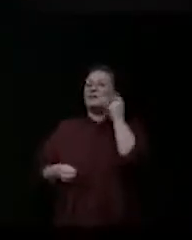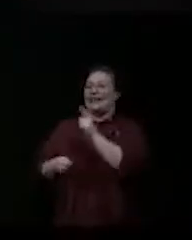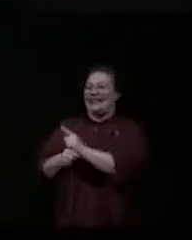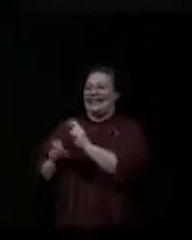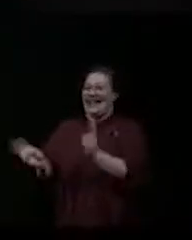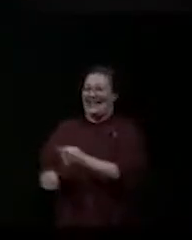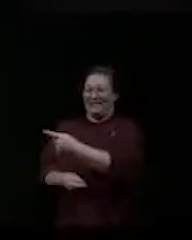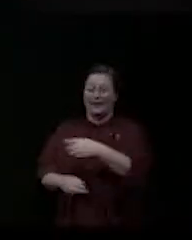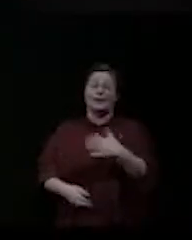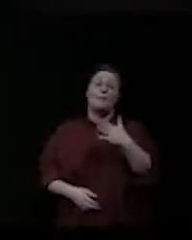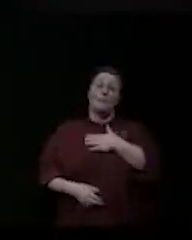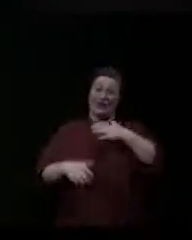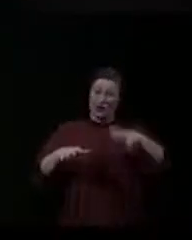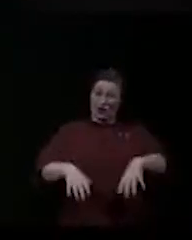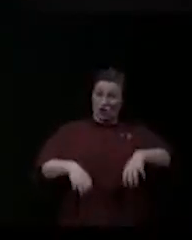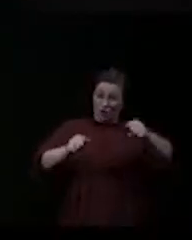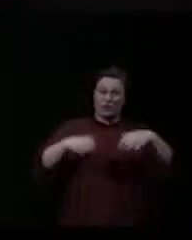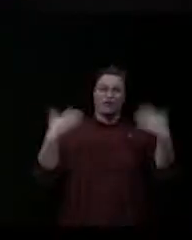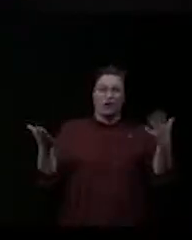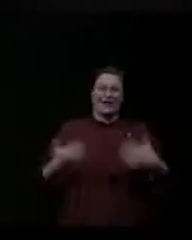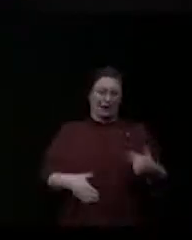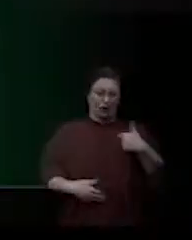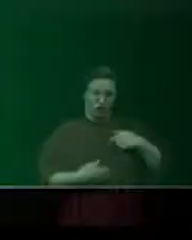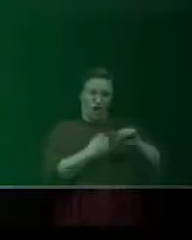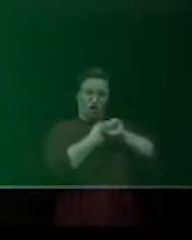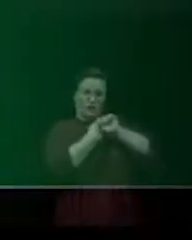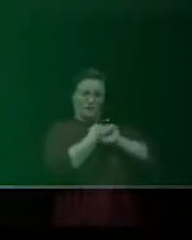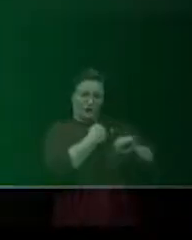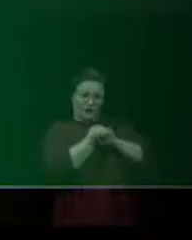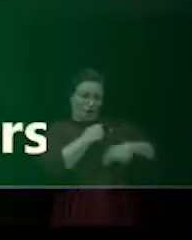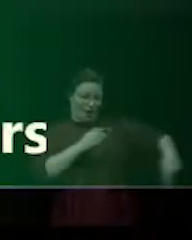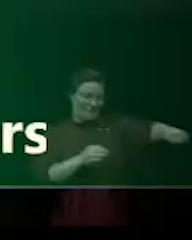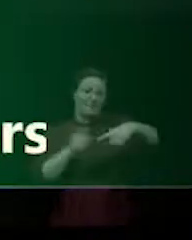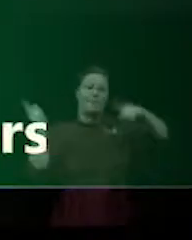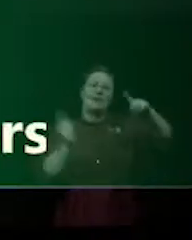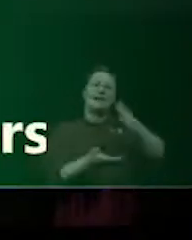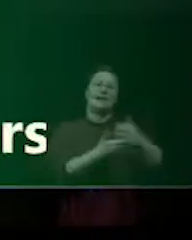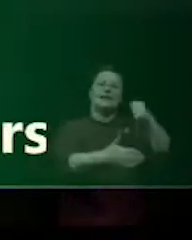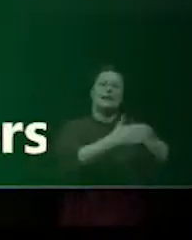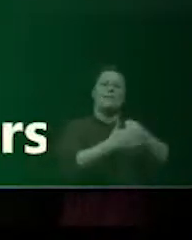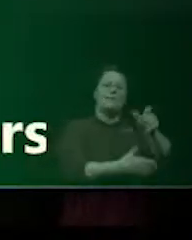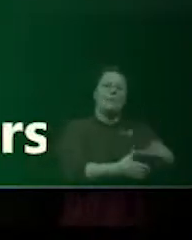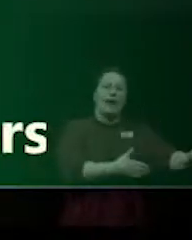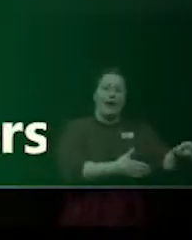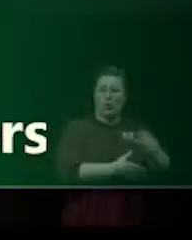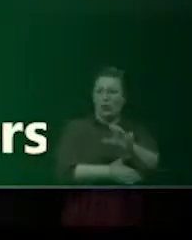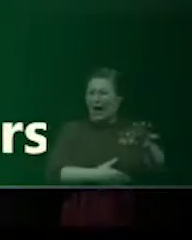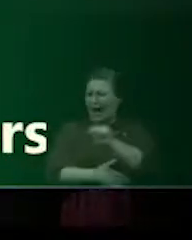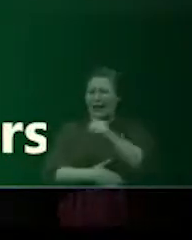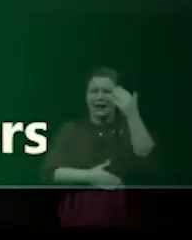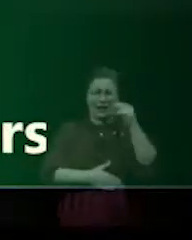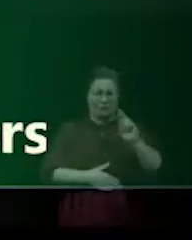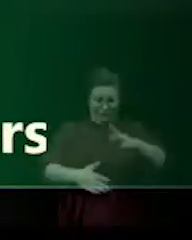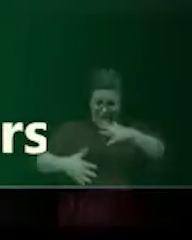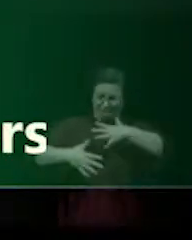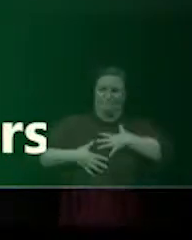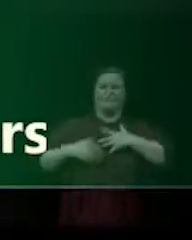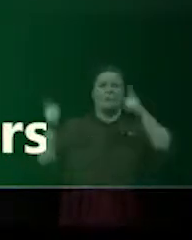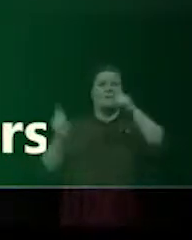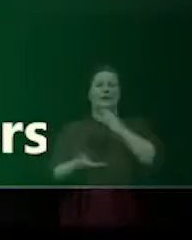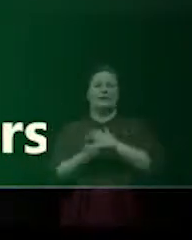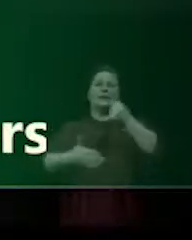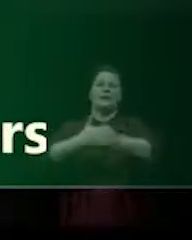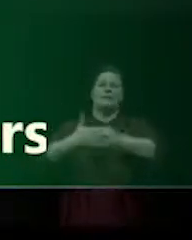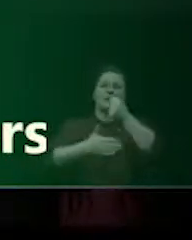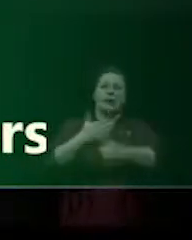my mandate is the protection of human rights defenders, and anyone can be a human rights defender. People